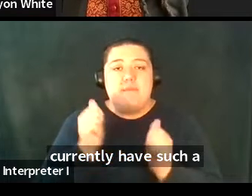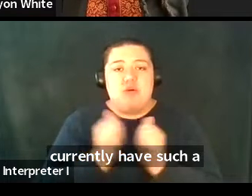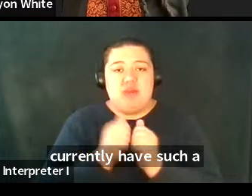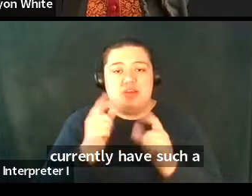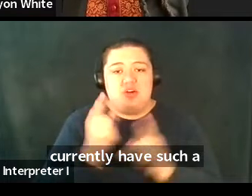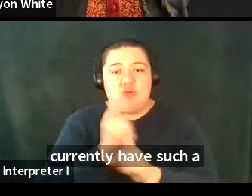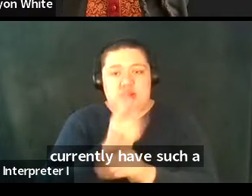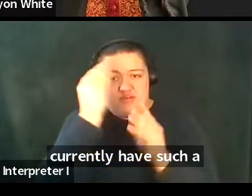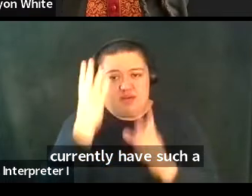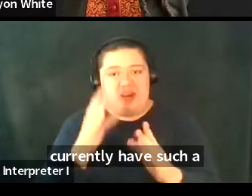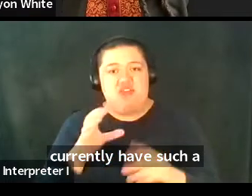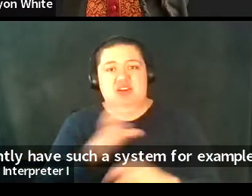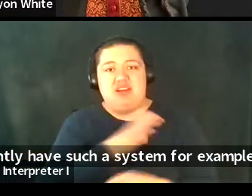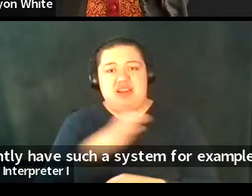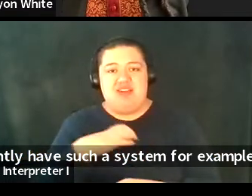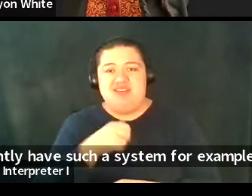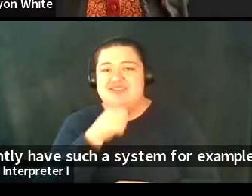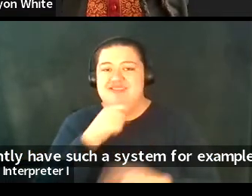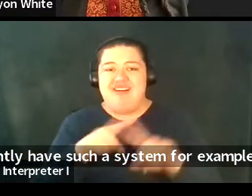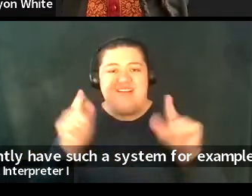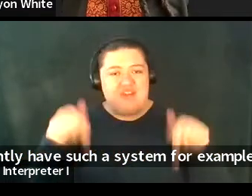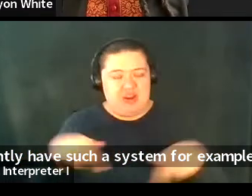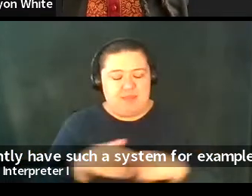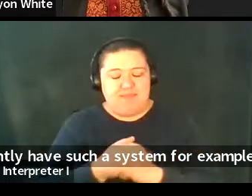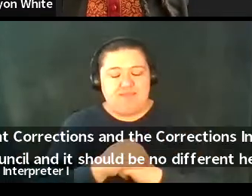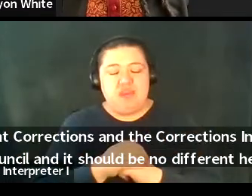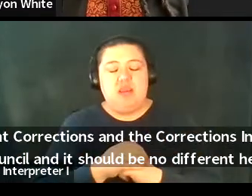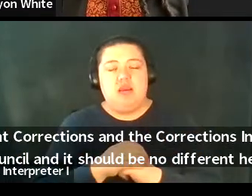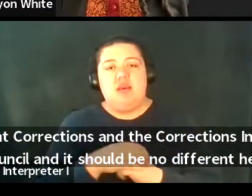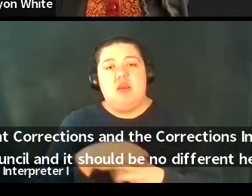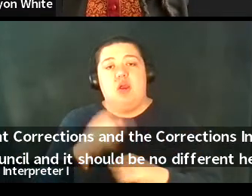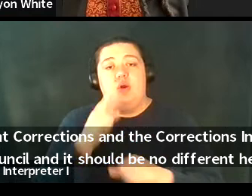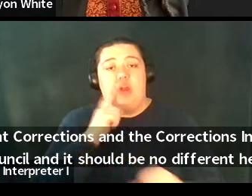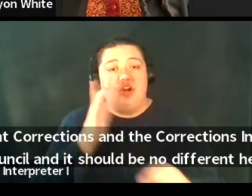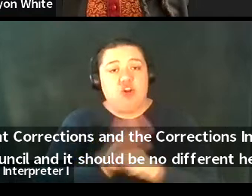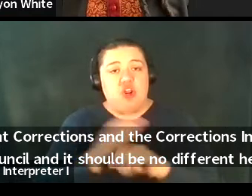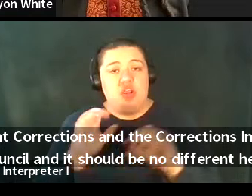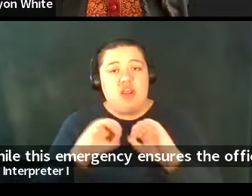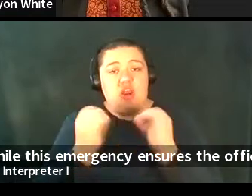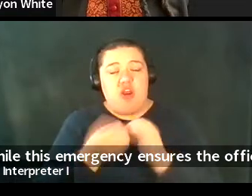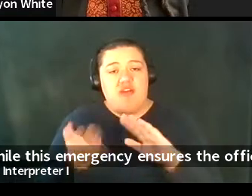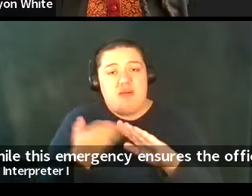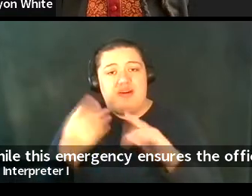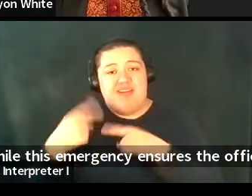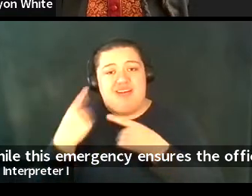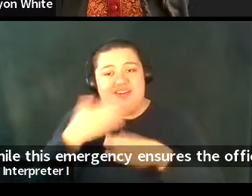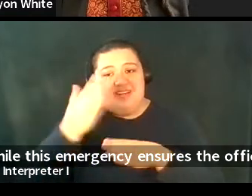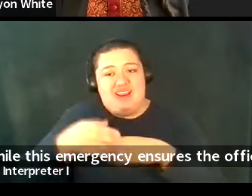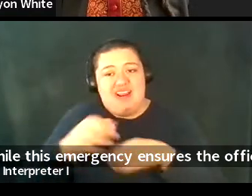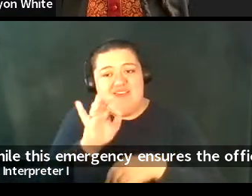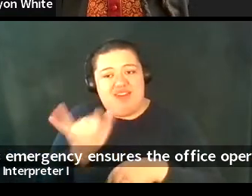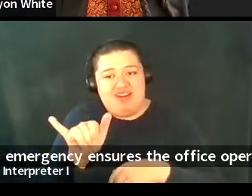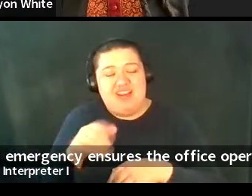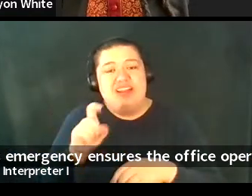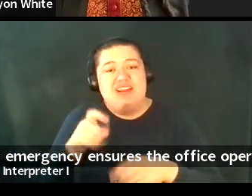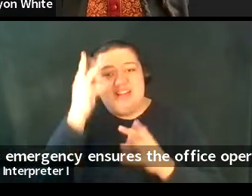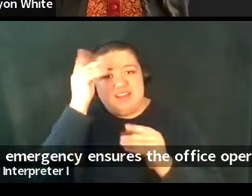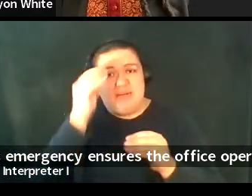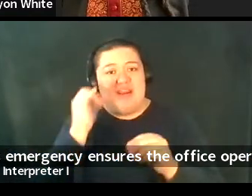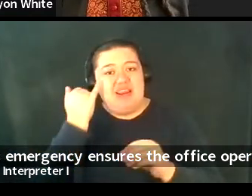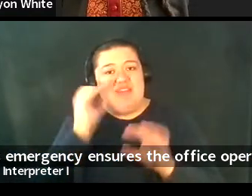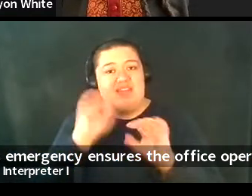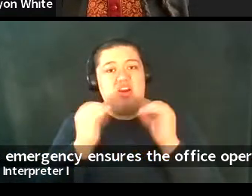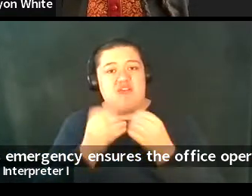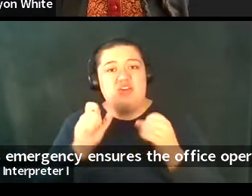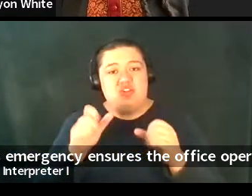Council, and it should be no different here. While this emergency ensures the office operates until the end of the fiscal year, we know that we're going to need to consider whether the office should continue to